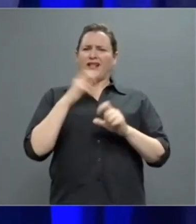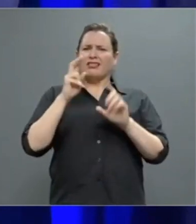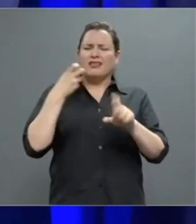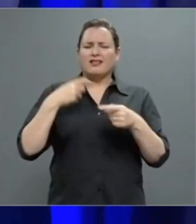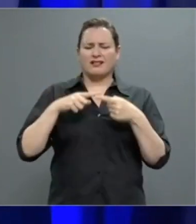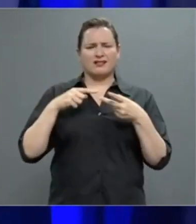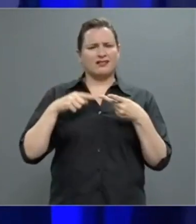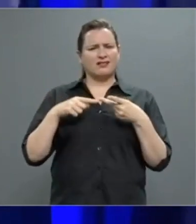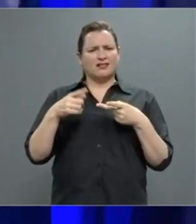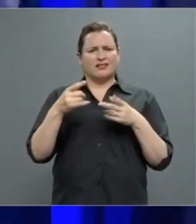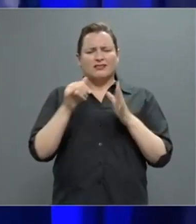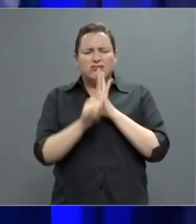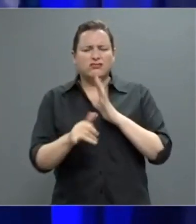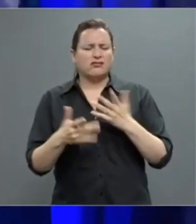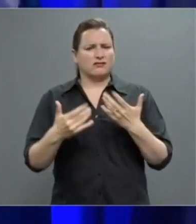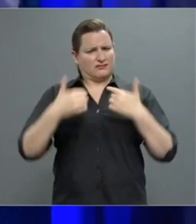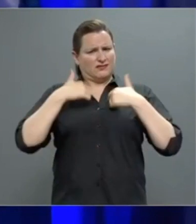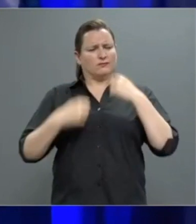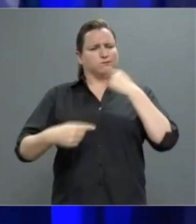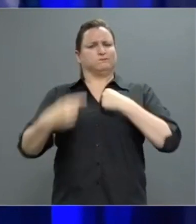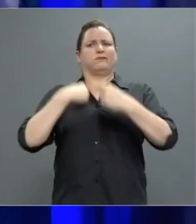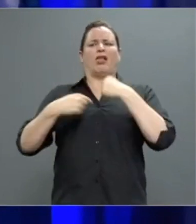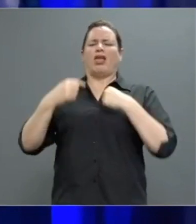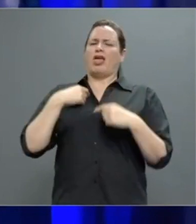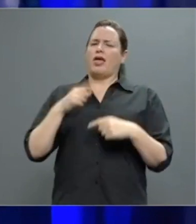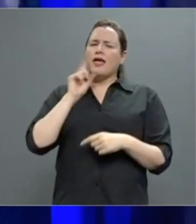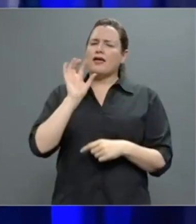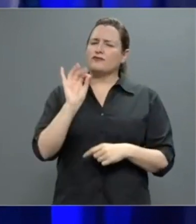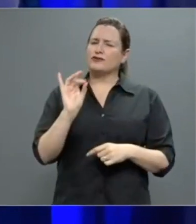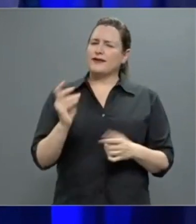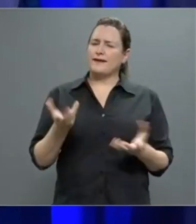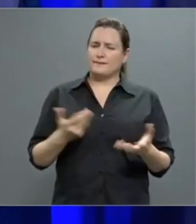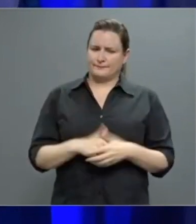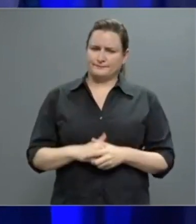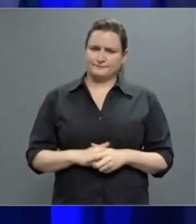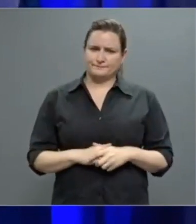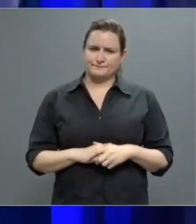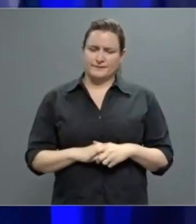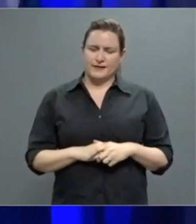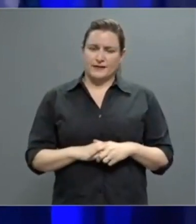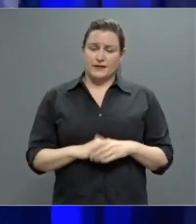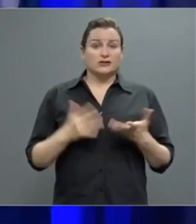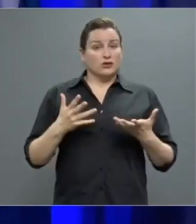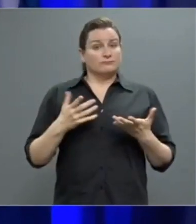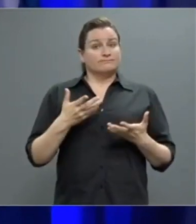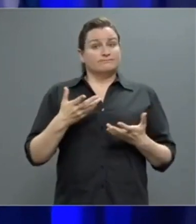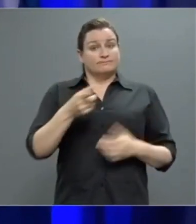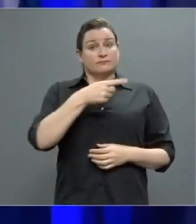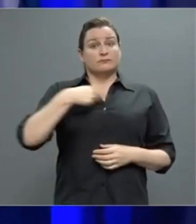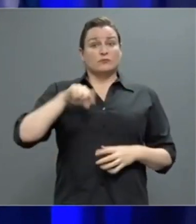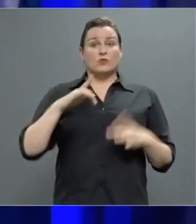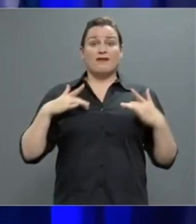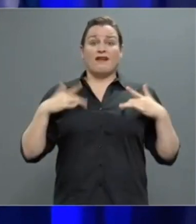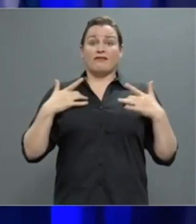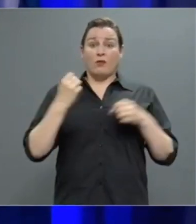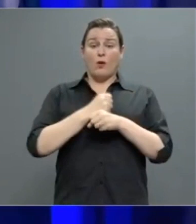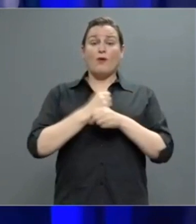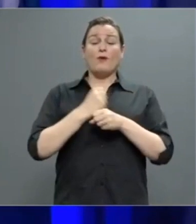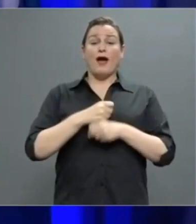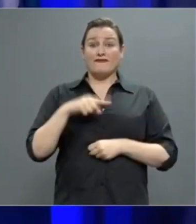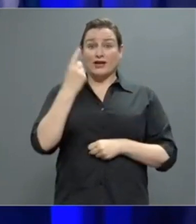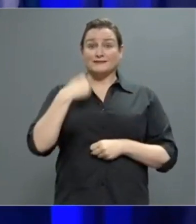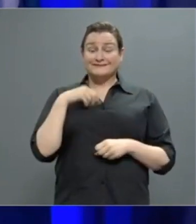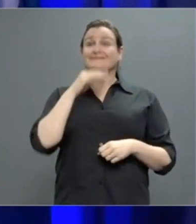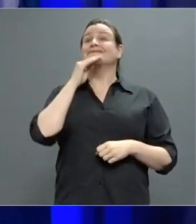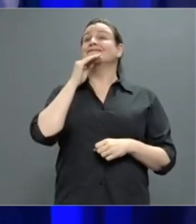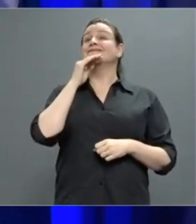daily basis. As we journey through life, many of us no longer lift our heads to the horizon because